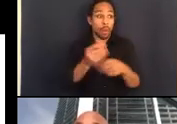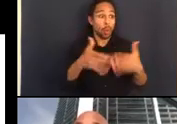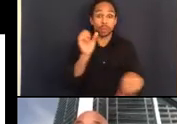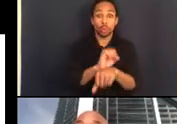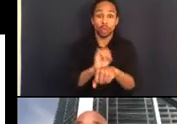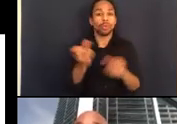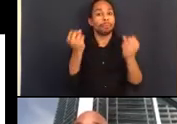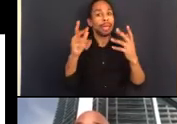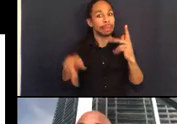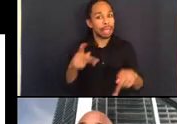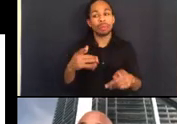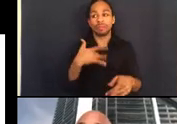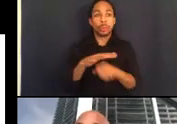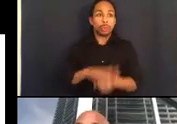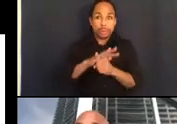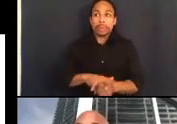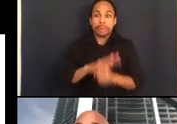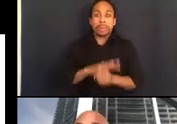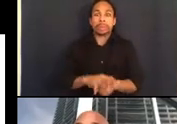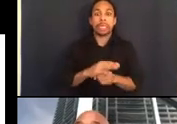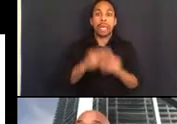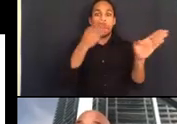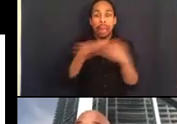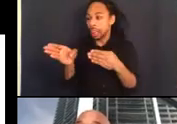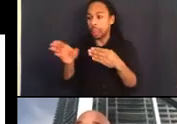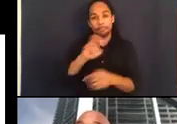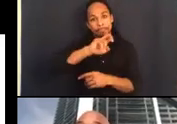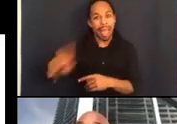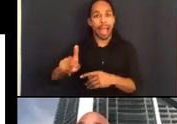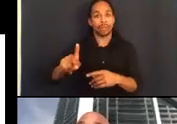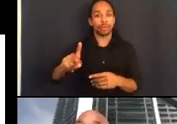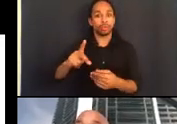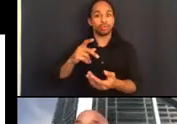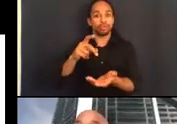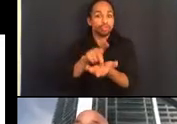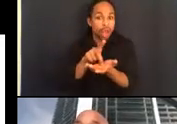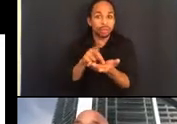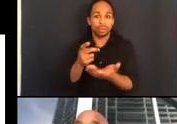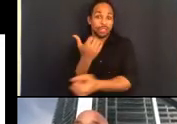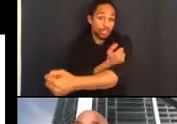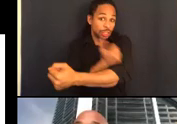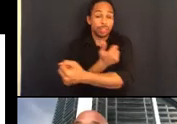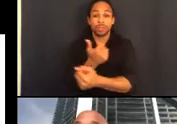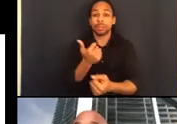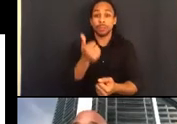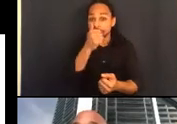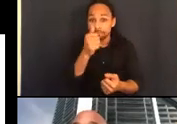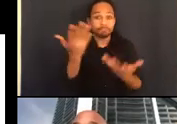of people who have a lot of stressors that have led to a return to drug use. So we have been able to respond by setting up a telehealth